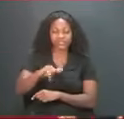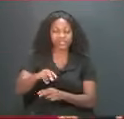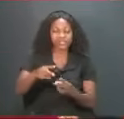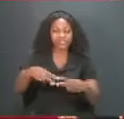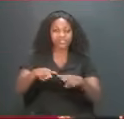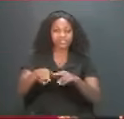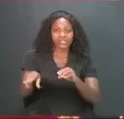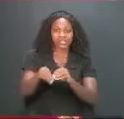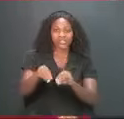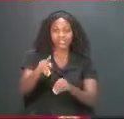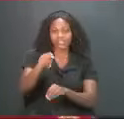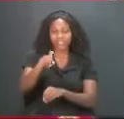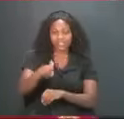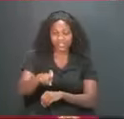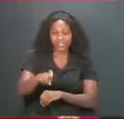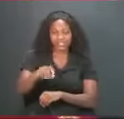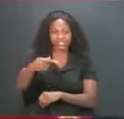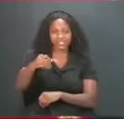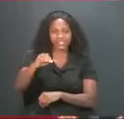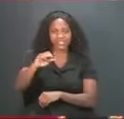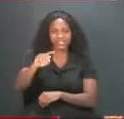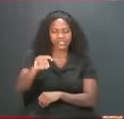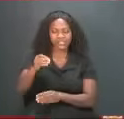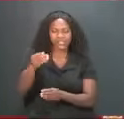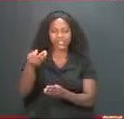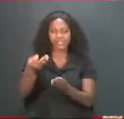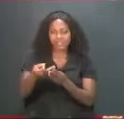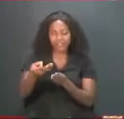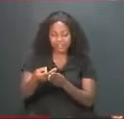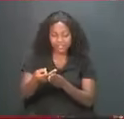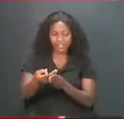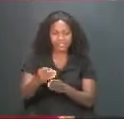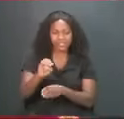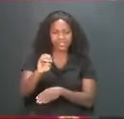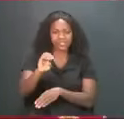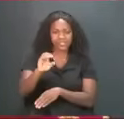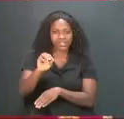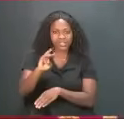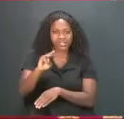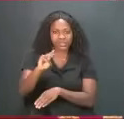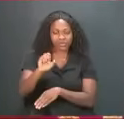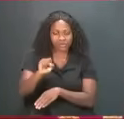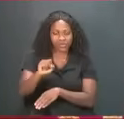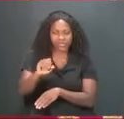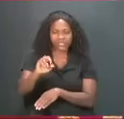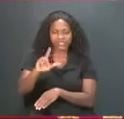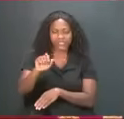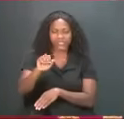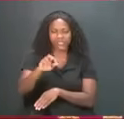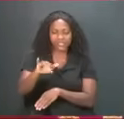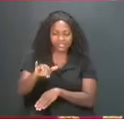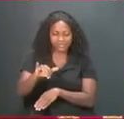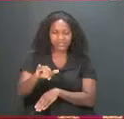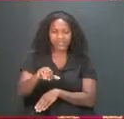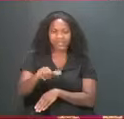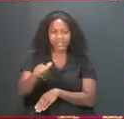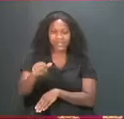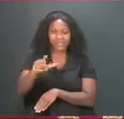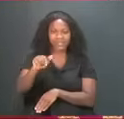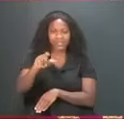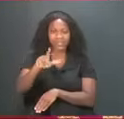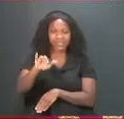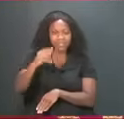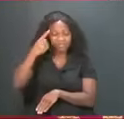fund levy, ECOWAS levy, AU levy, and SM levy on the importation of vehicles with engine